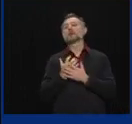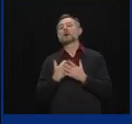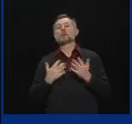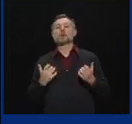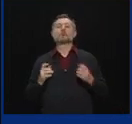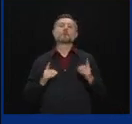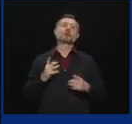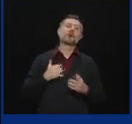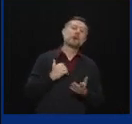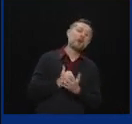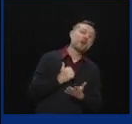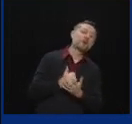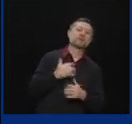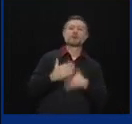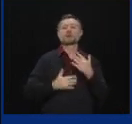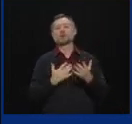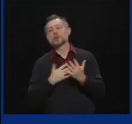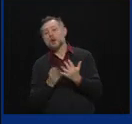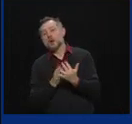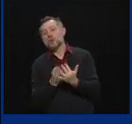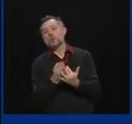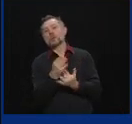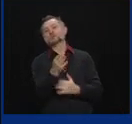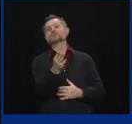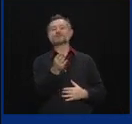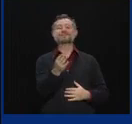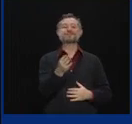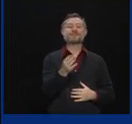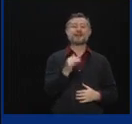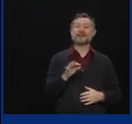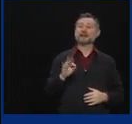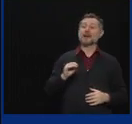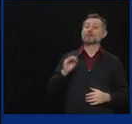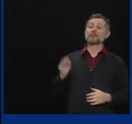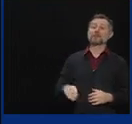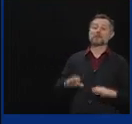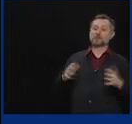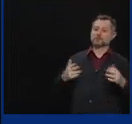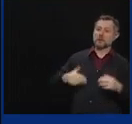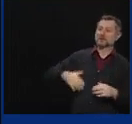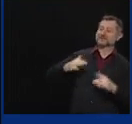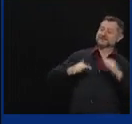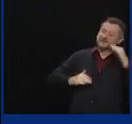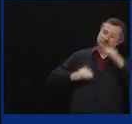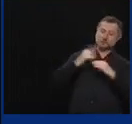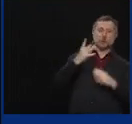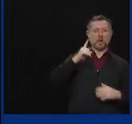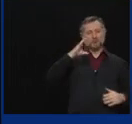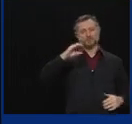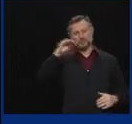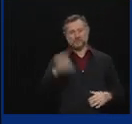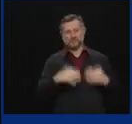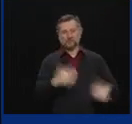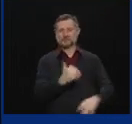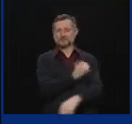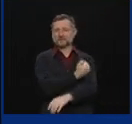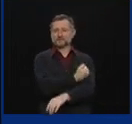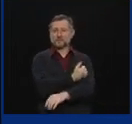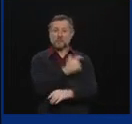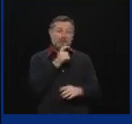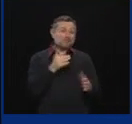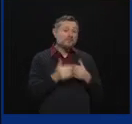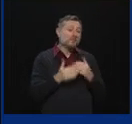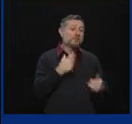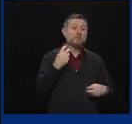We can go from that 90% to 100%, we can go to 70%, wherever our numbers are not where they should be, particularly with the younger